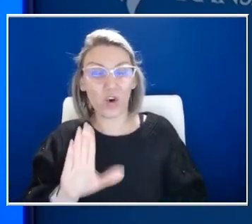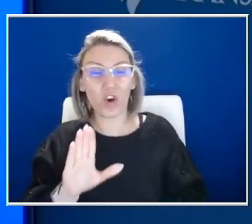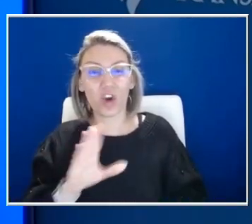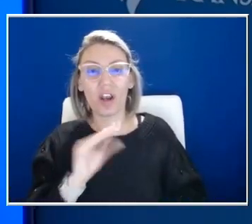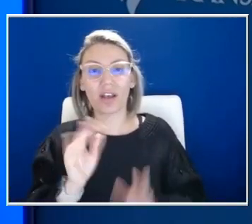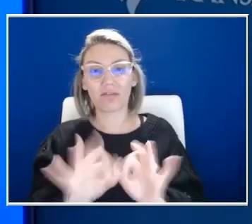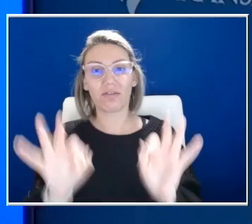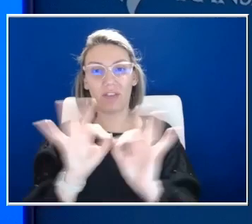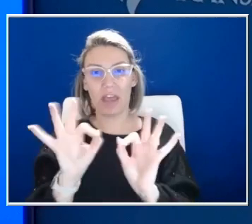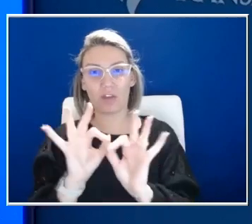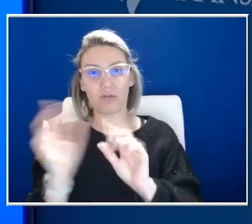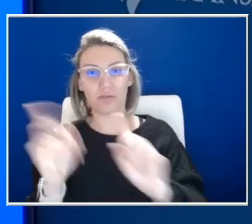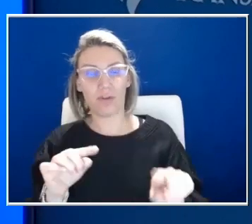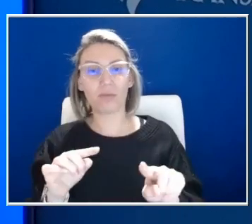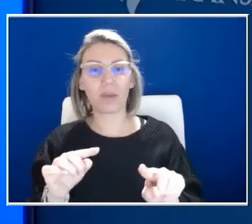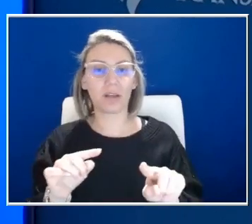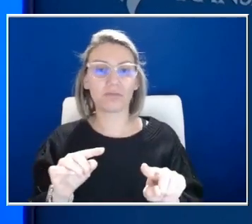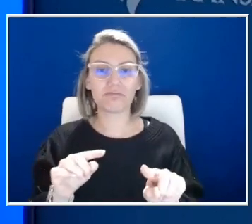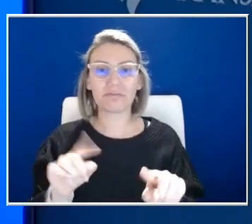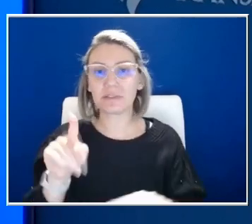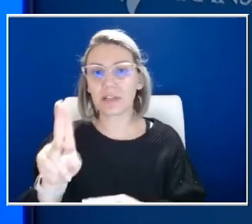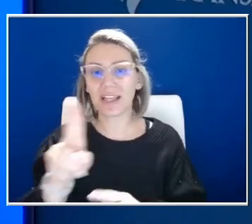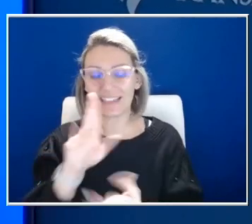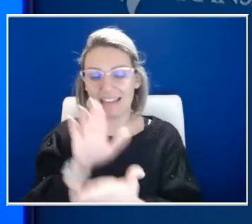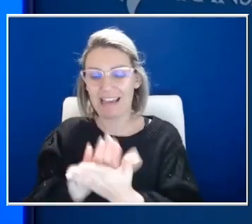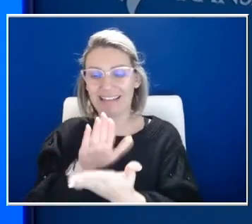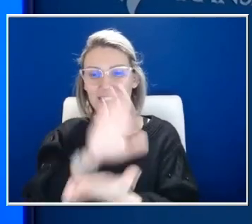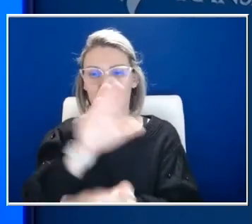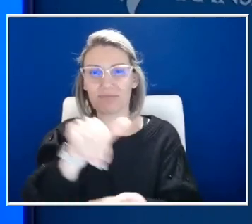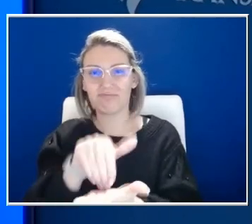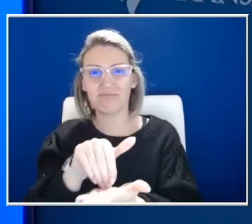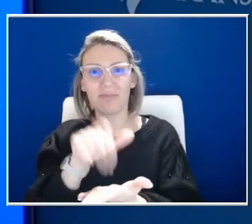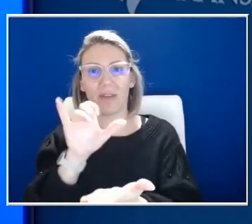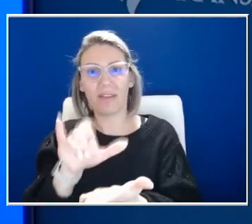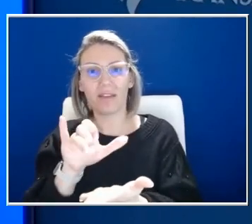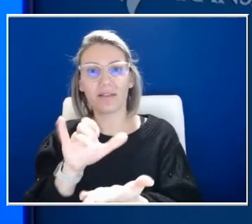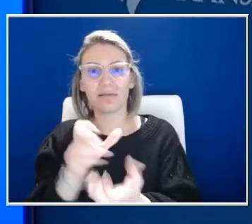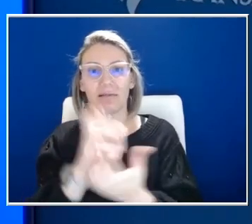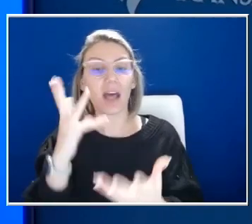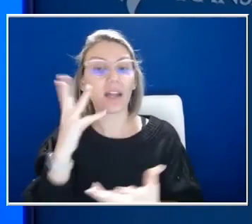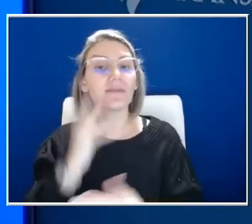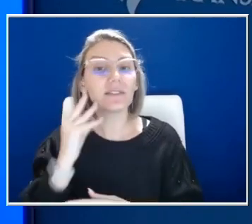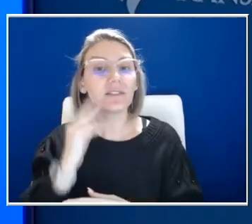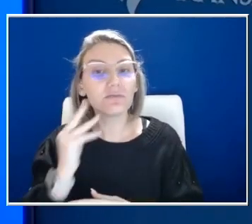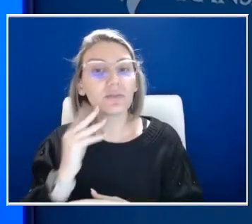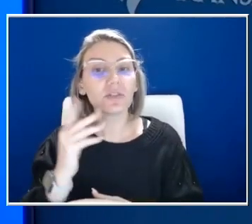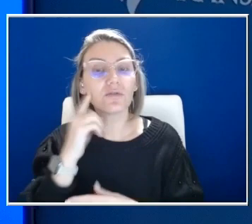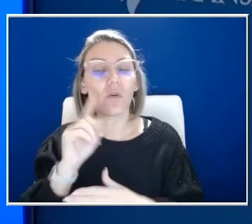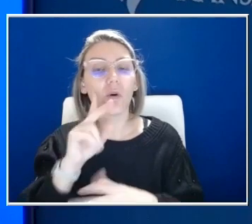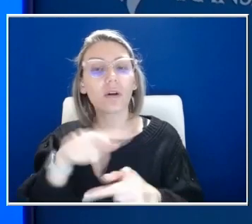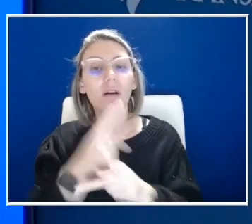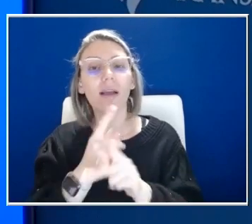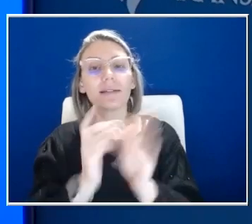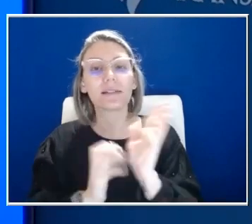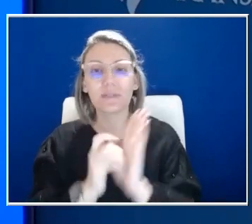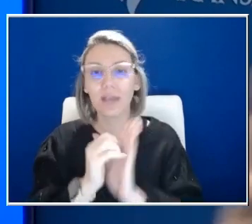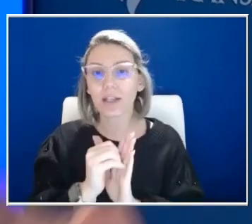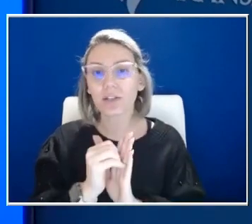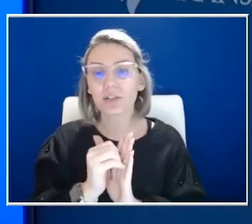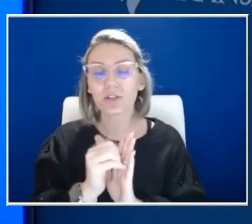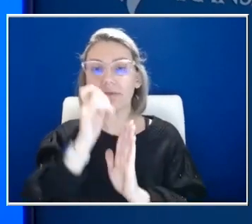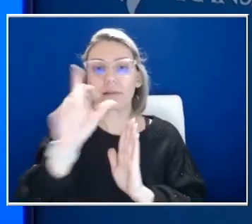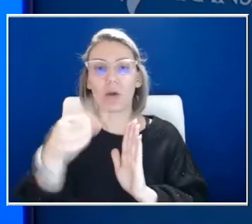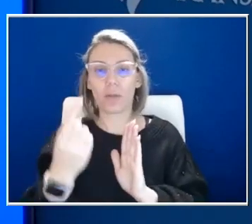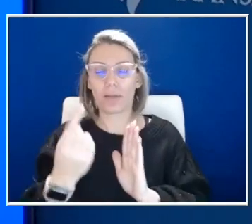like KU, an academic center, is we have a lot of experience in that type of cancer. And so it's not just me, obviously.